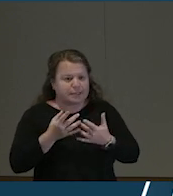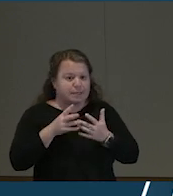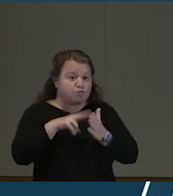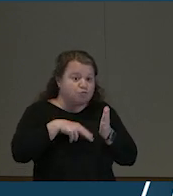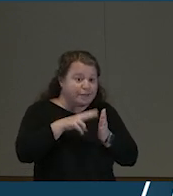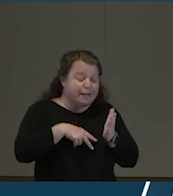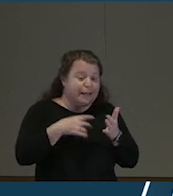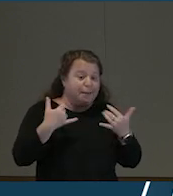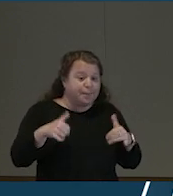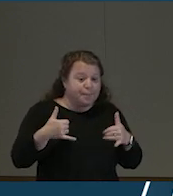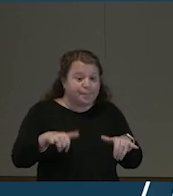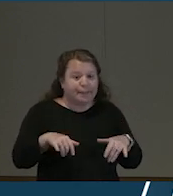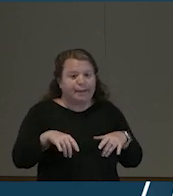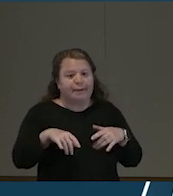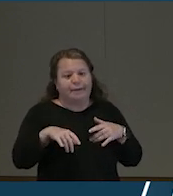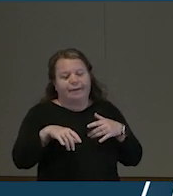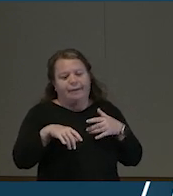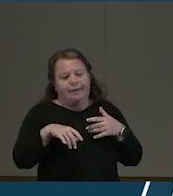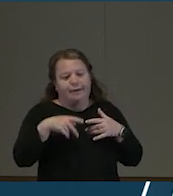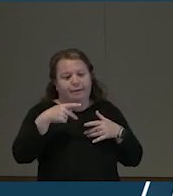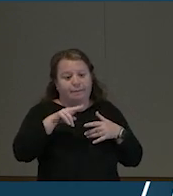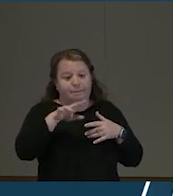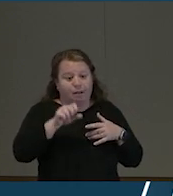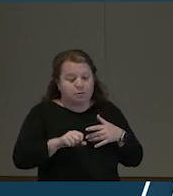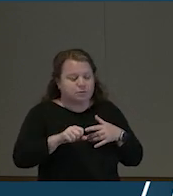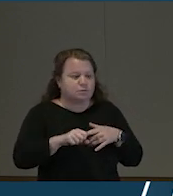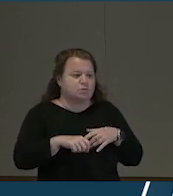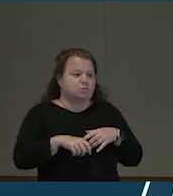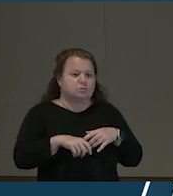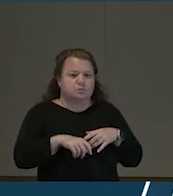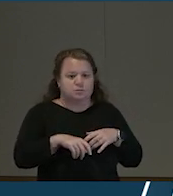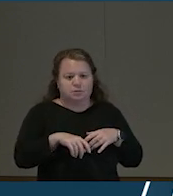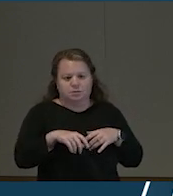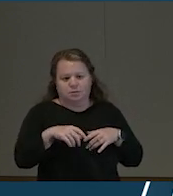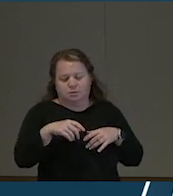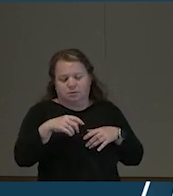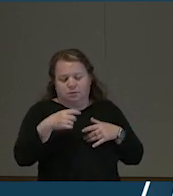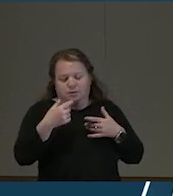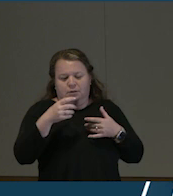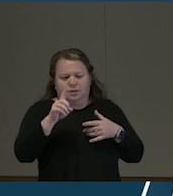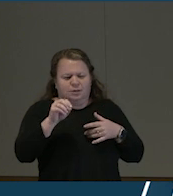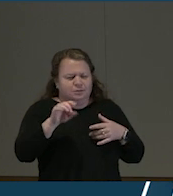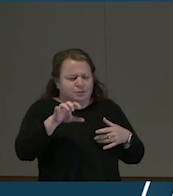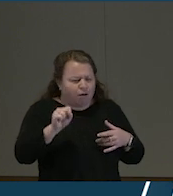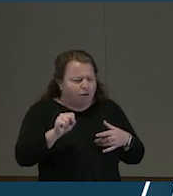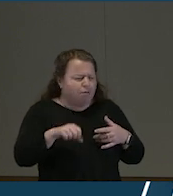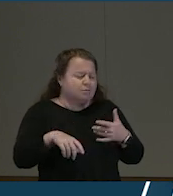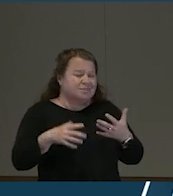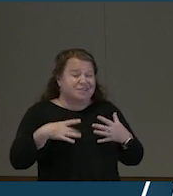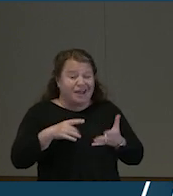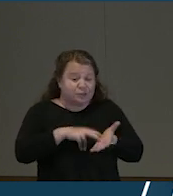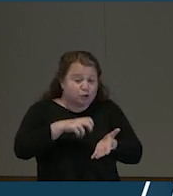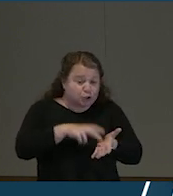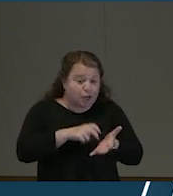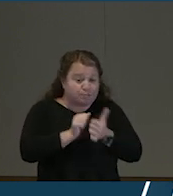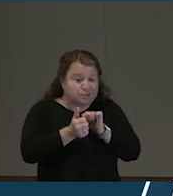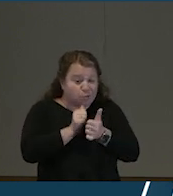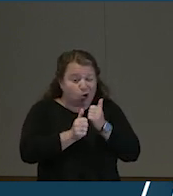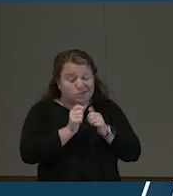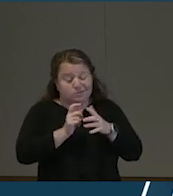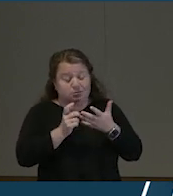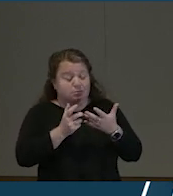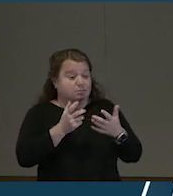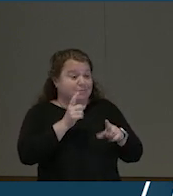blocks, cars, puzzles, dolls? Are they more active? They like to jump, run, do sports. And again, this can be different than